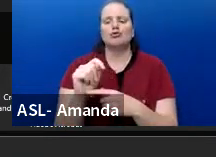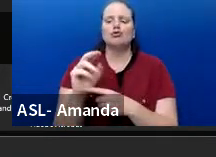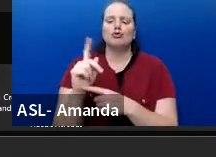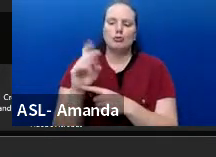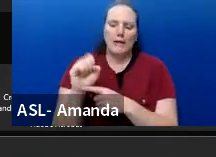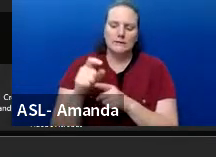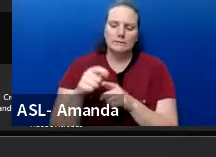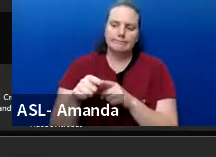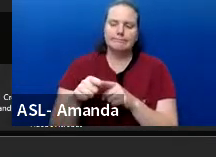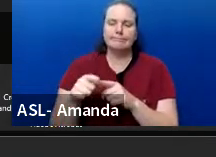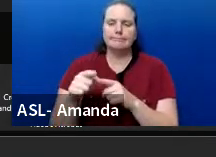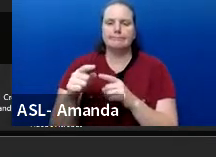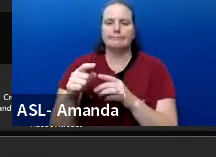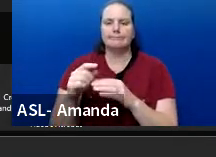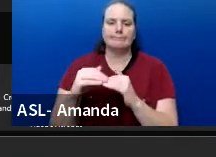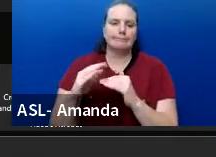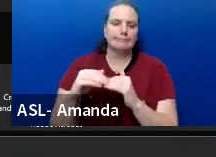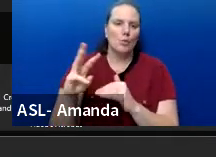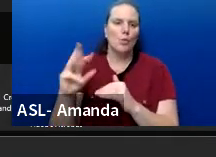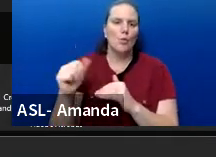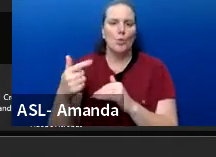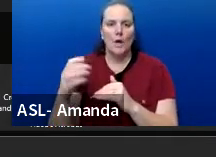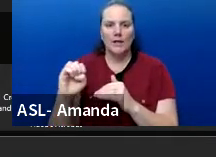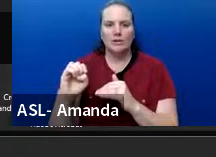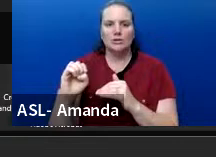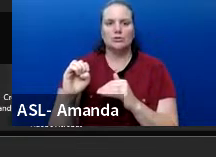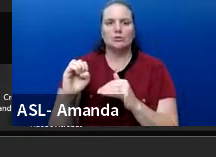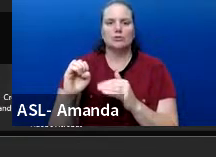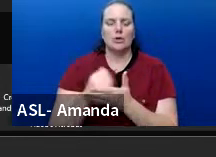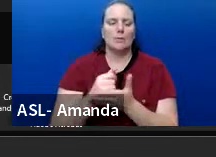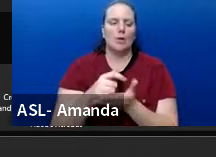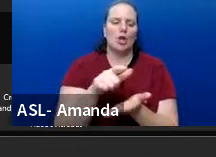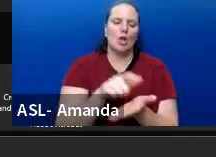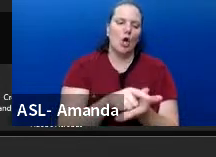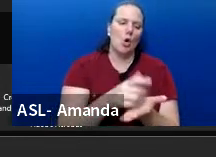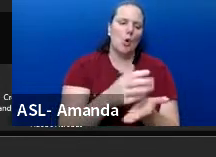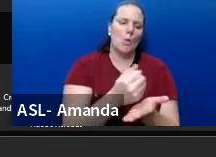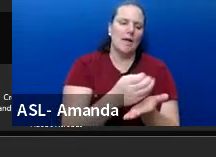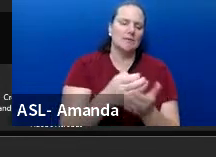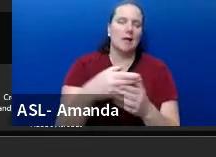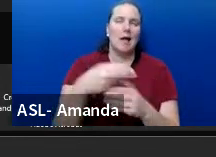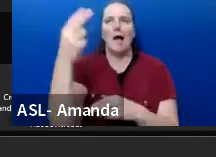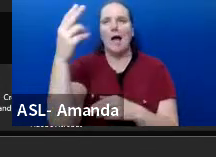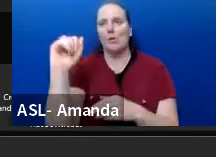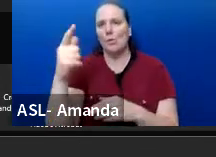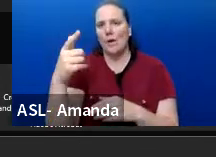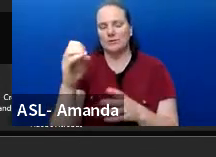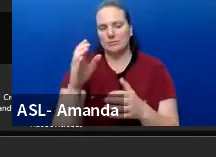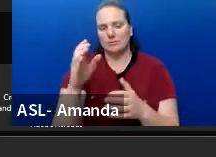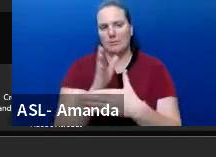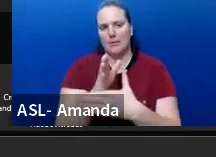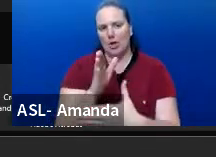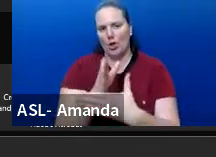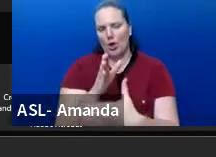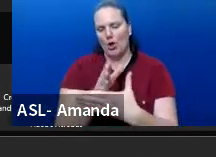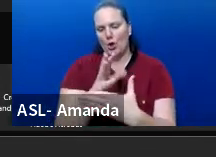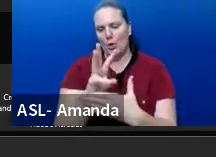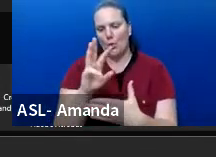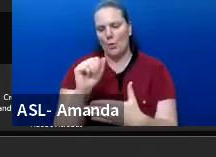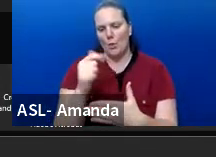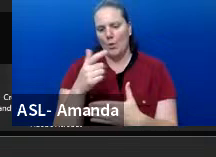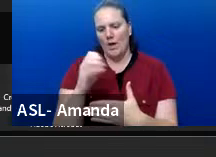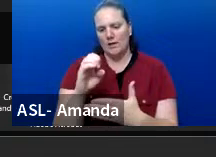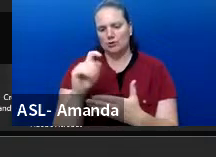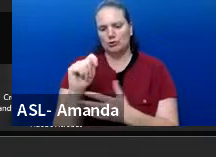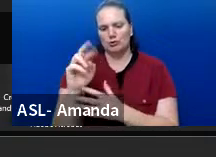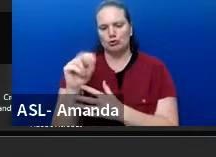middle wage jobs, and very, very few low wage, very, very few high wage. So they are middle wage if you're looking at trades. You don't